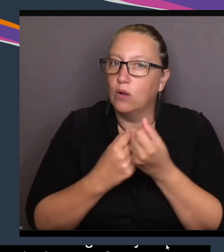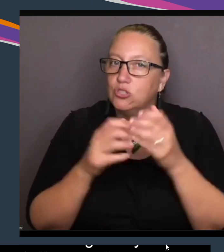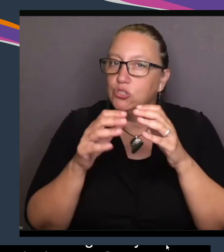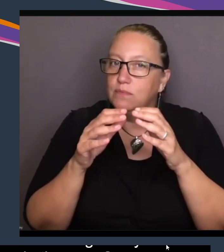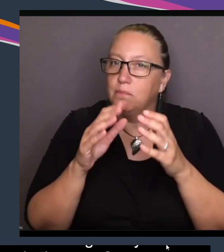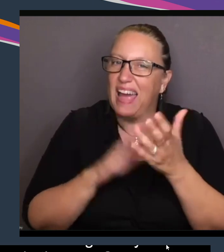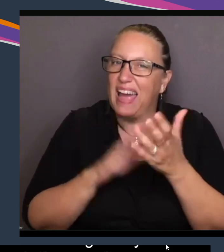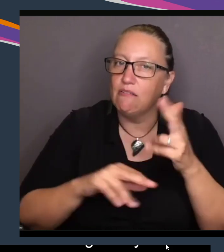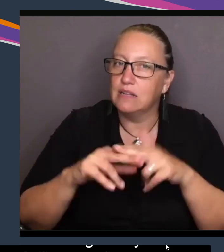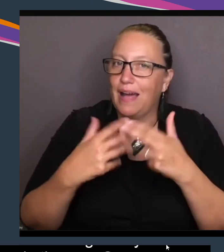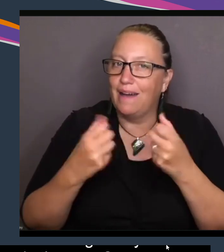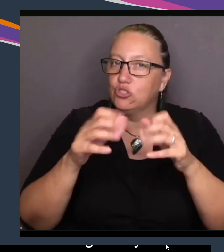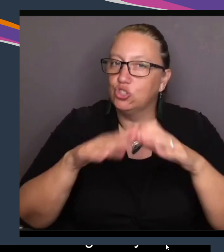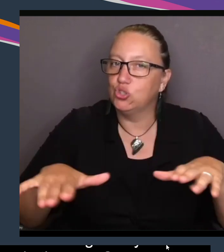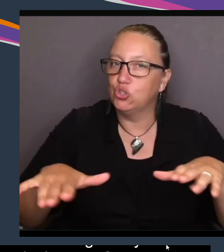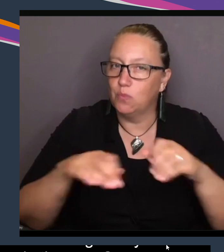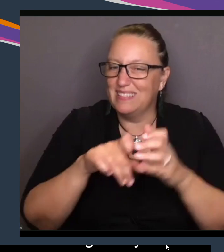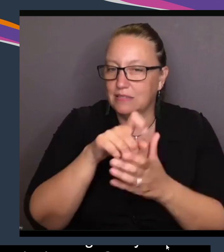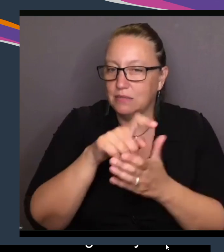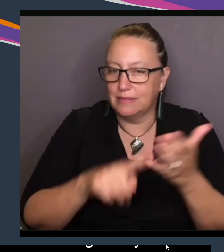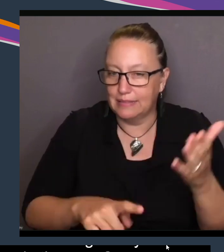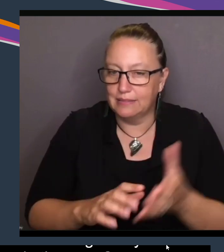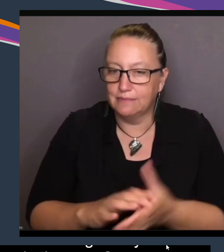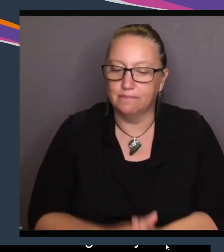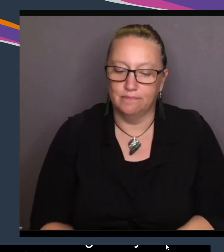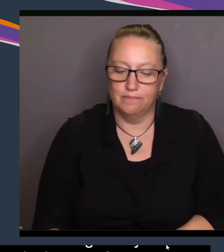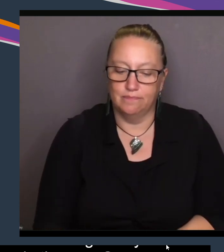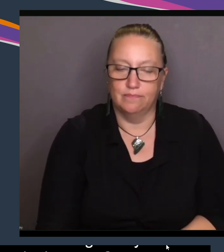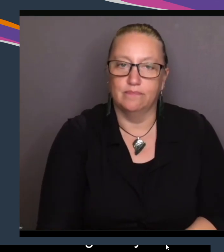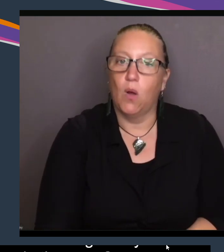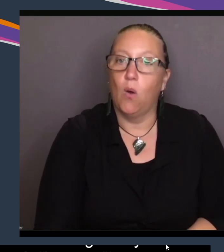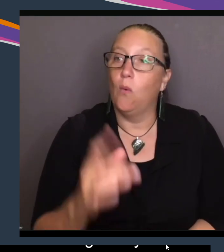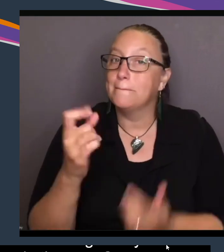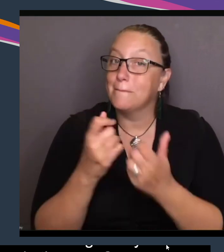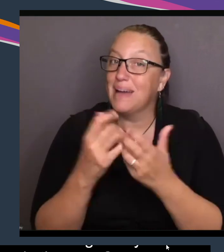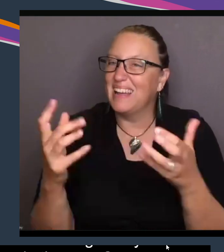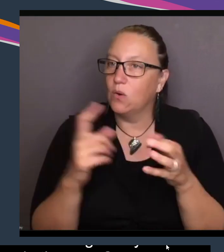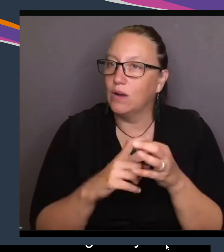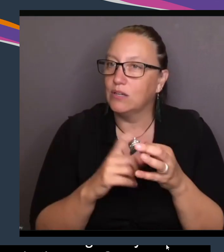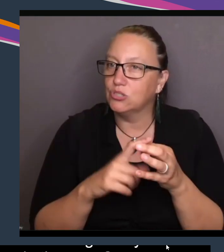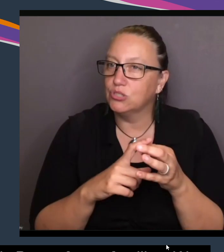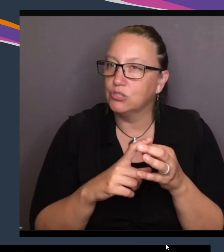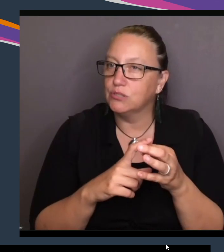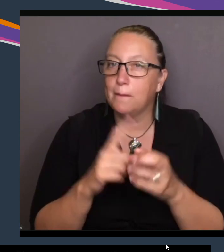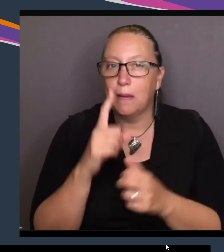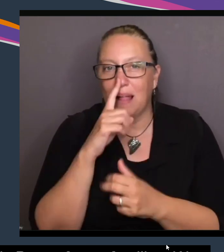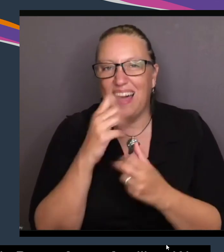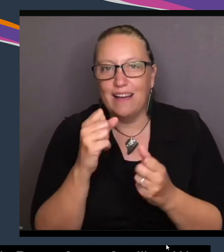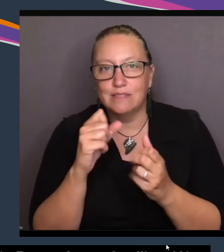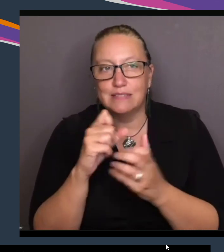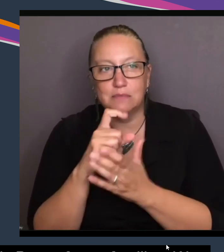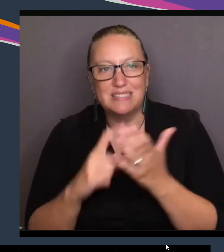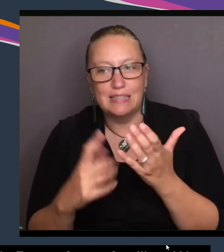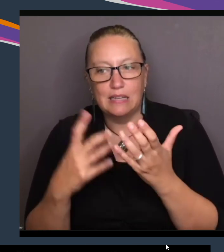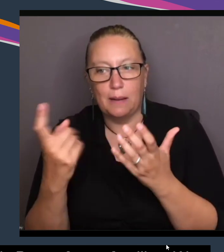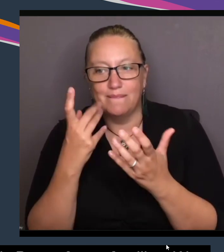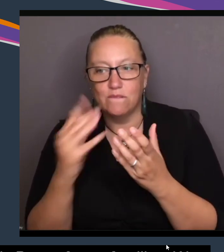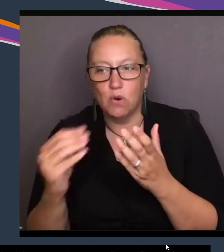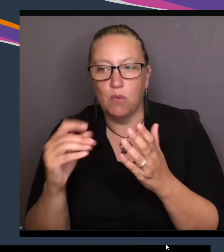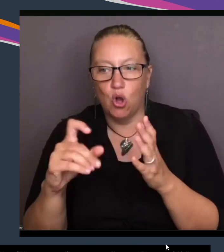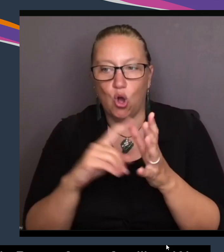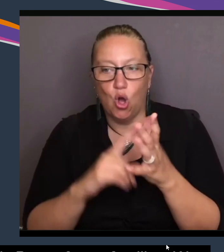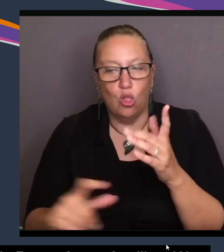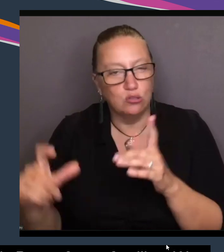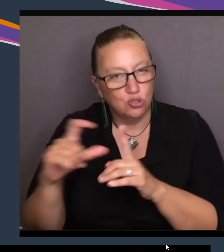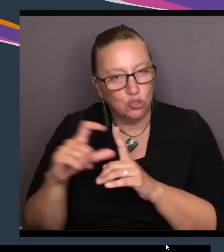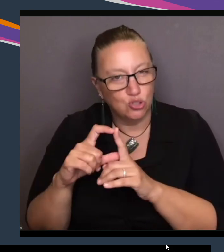of the main questions that a lot of people with disabilities come from cold communities or from